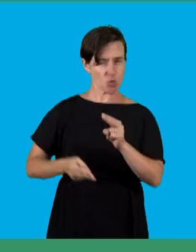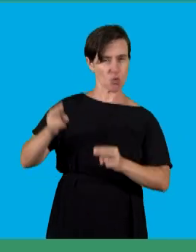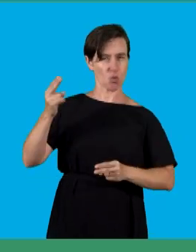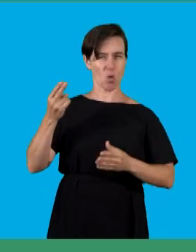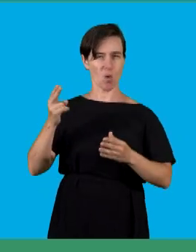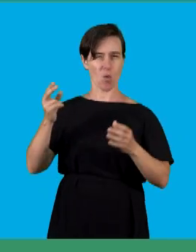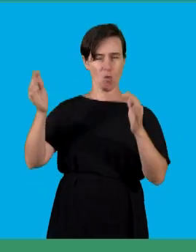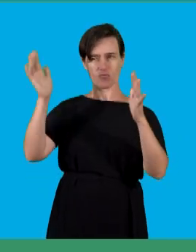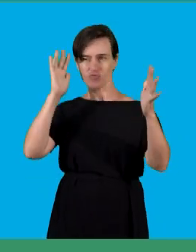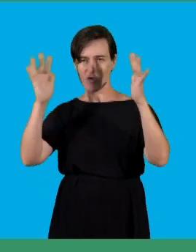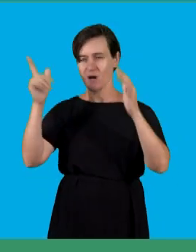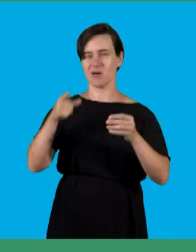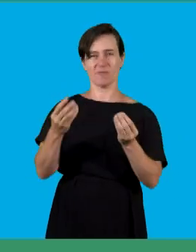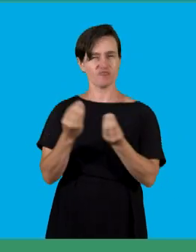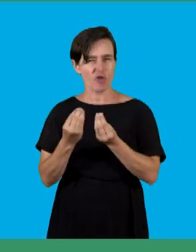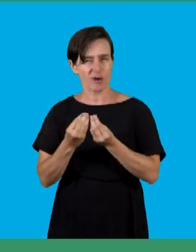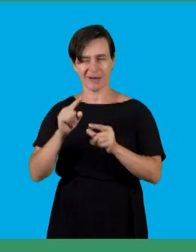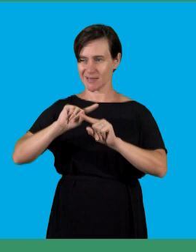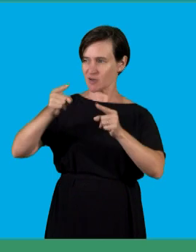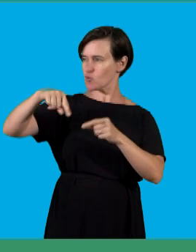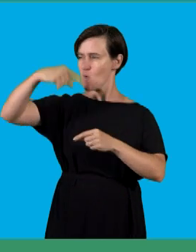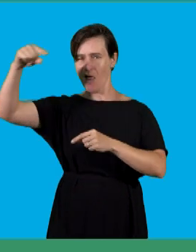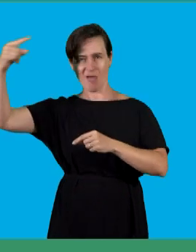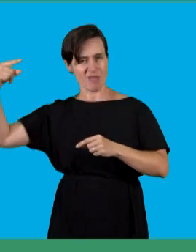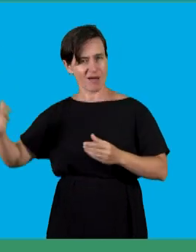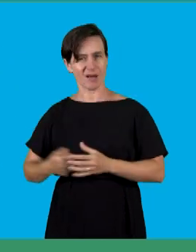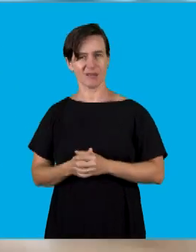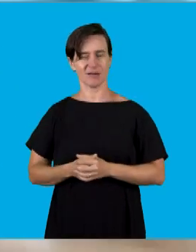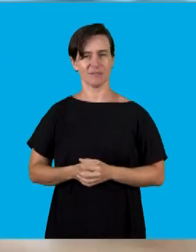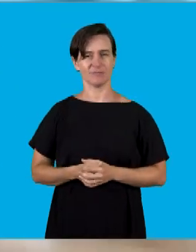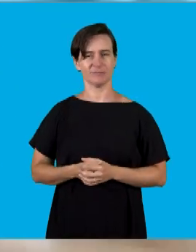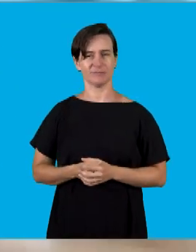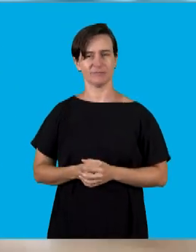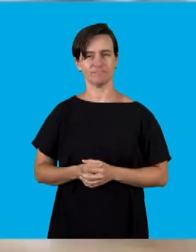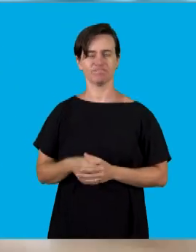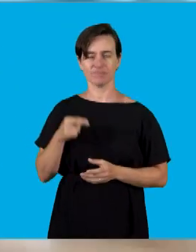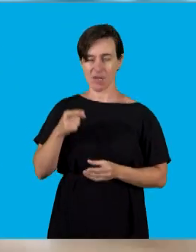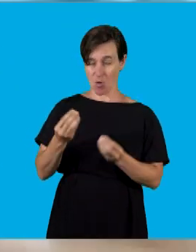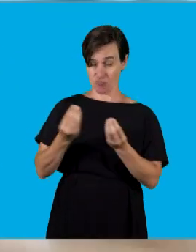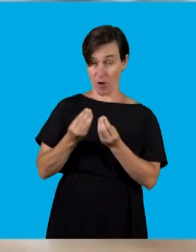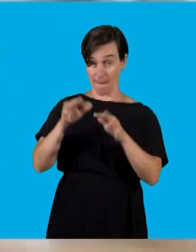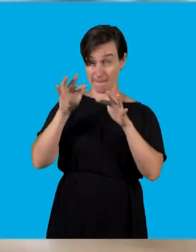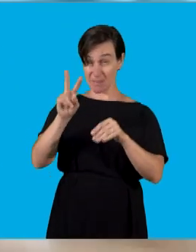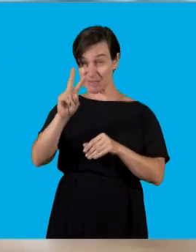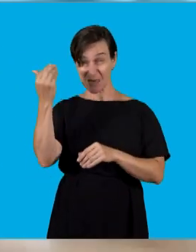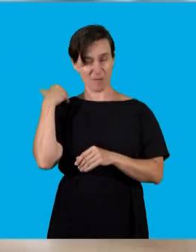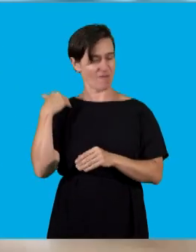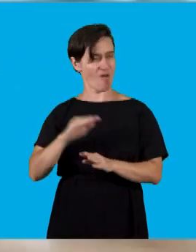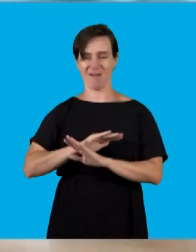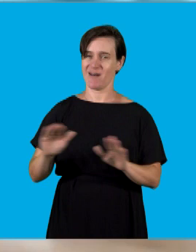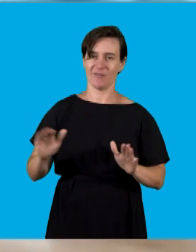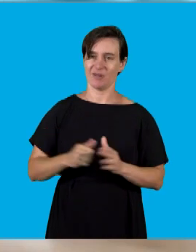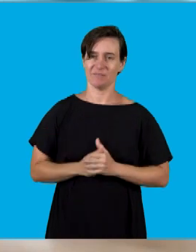product that is considered unique and prestigious. So this is a product that has never been seen